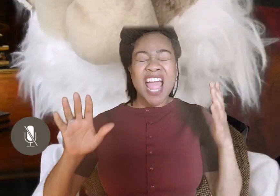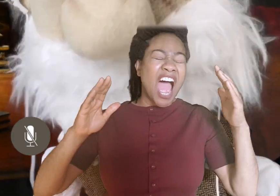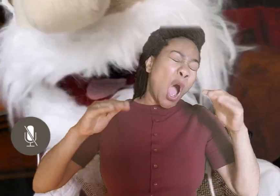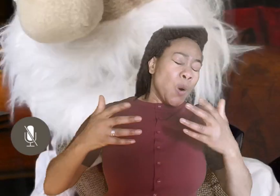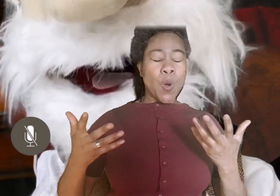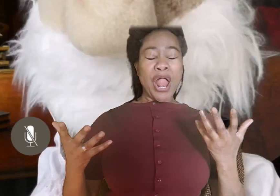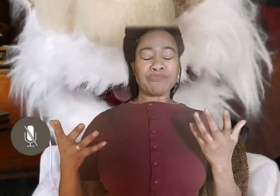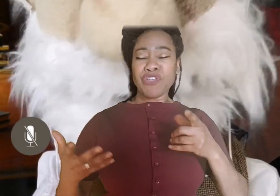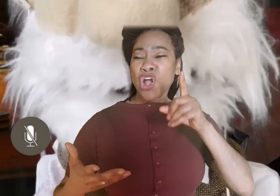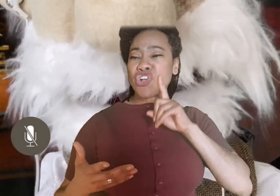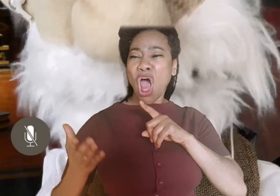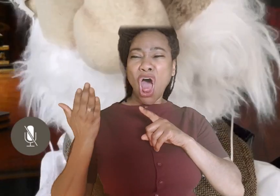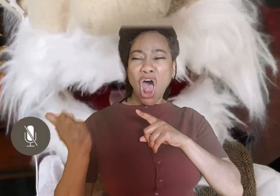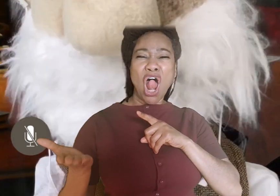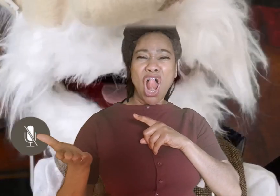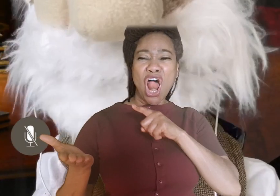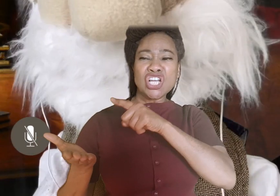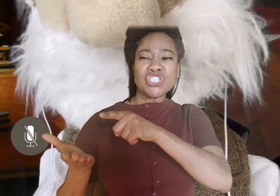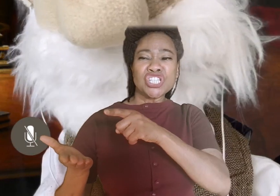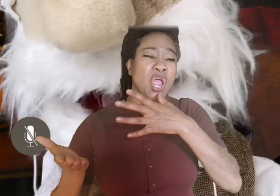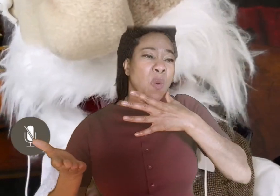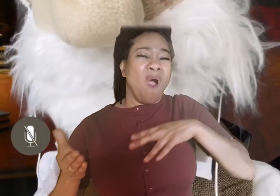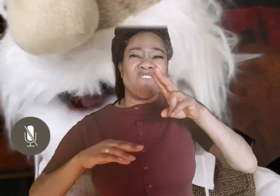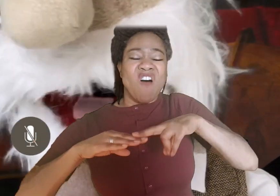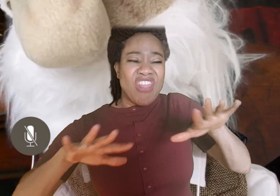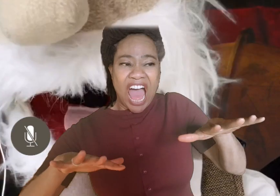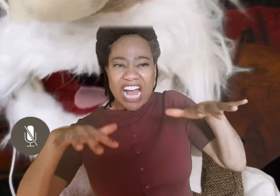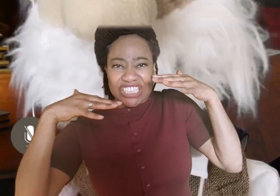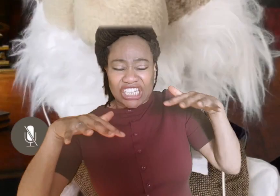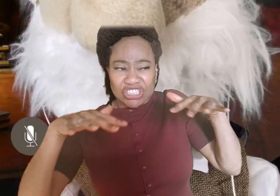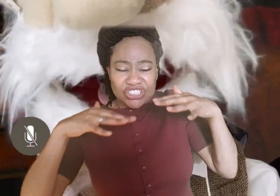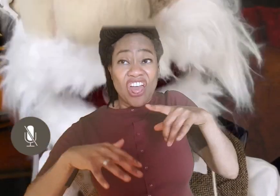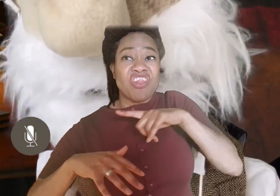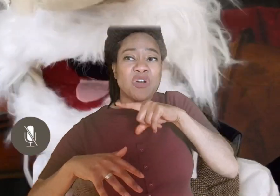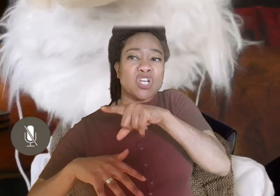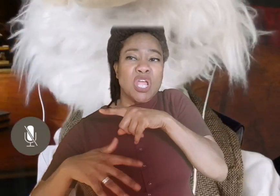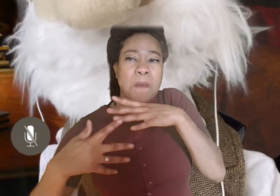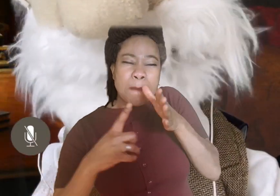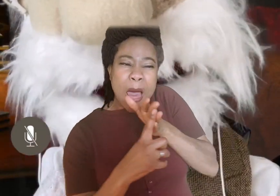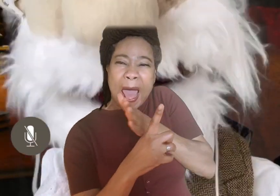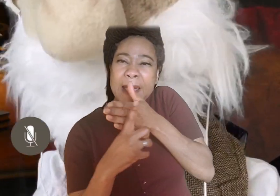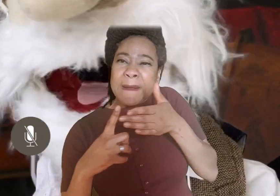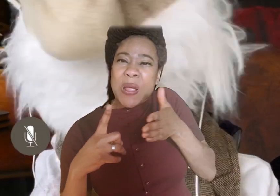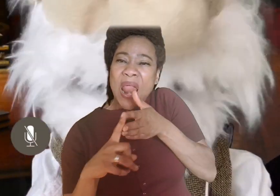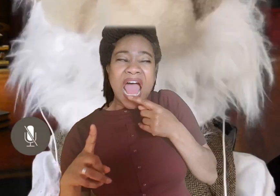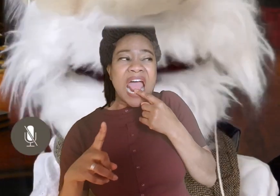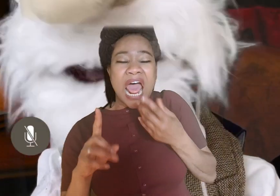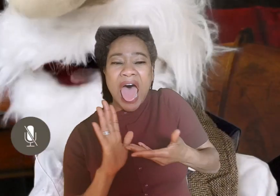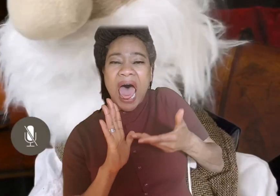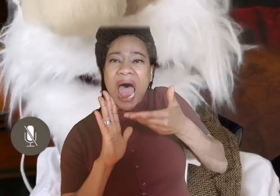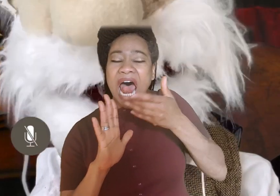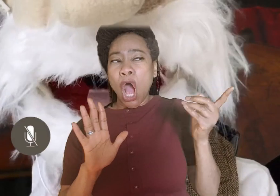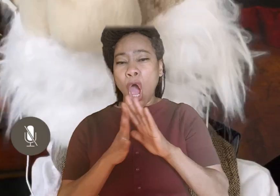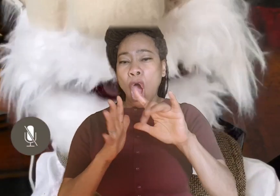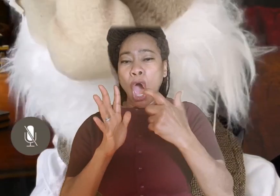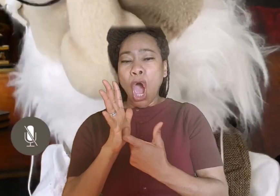will use sickness to manipulate her father, and so too, in womanhood, will use sickness to manipulate